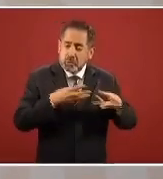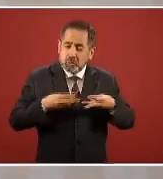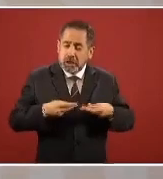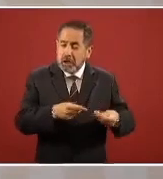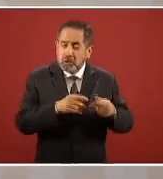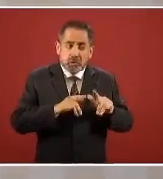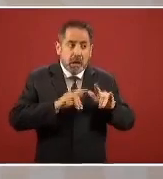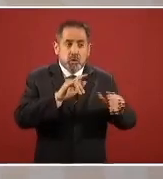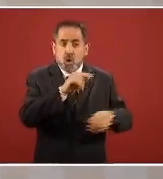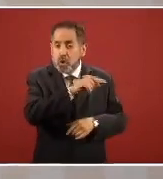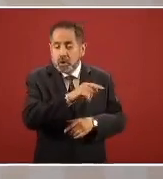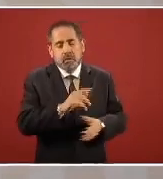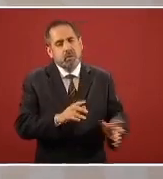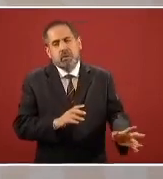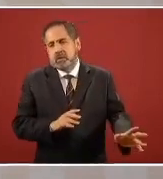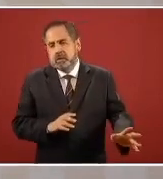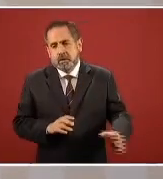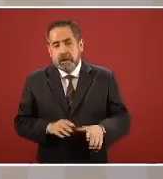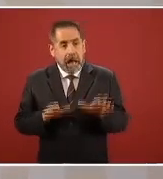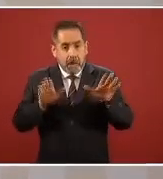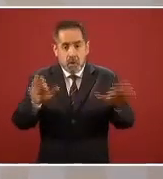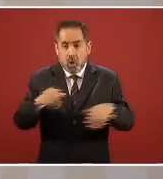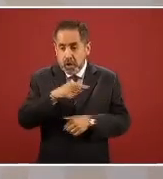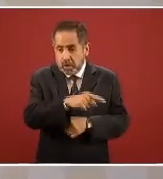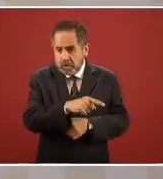plane. Mantener ese avión.